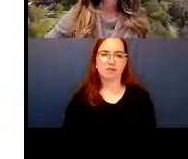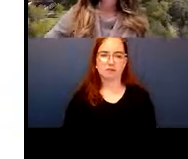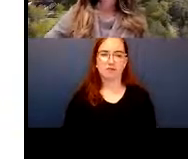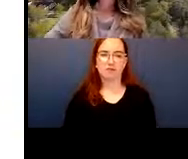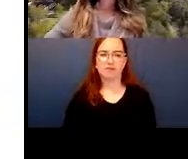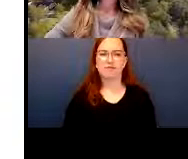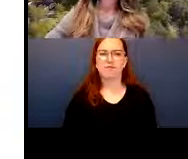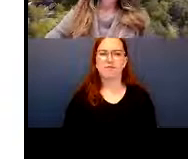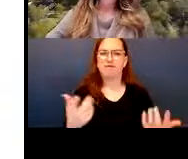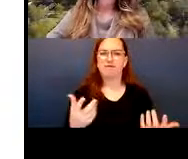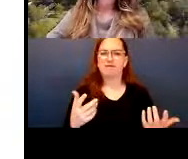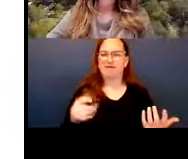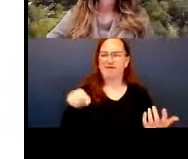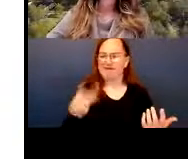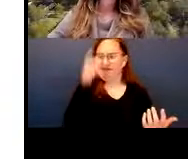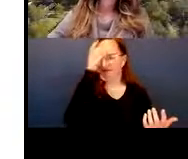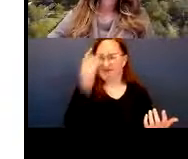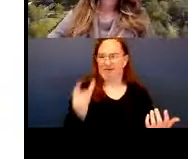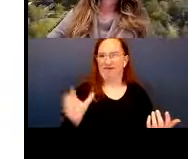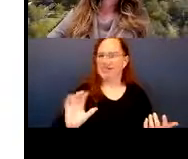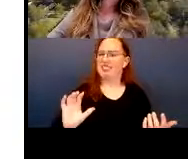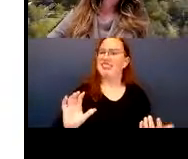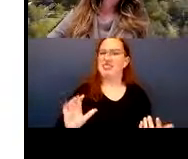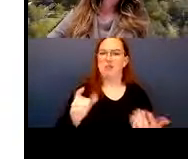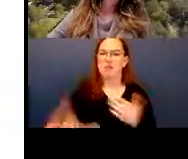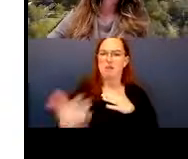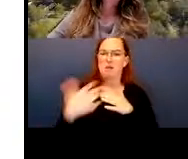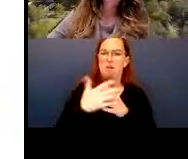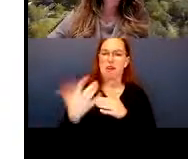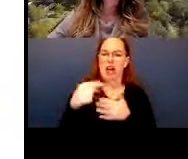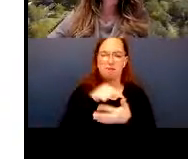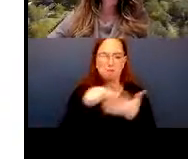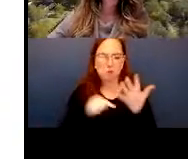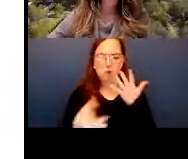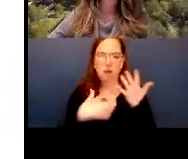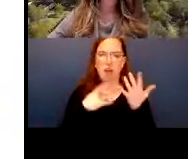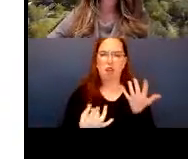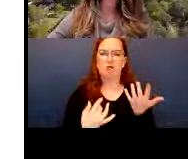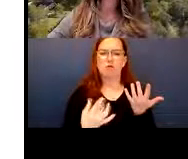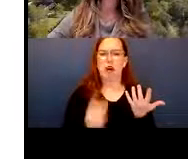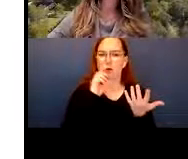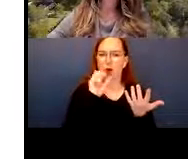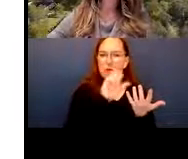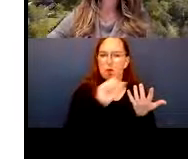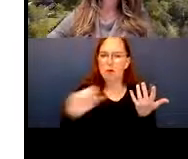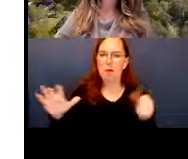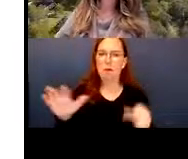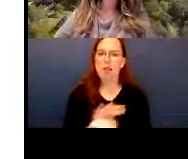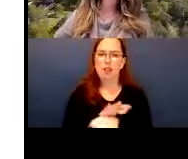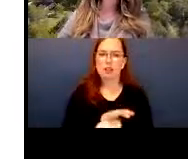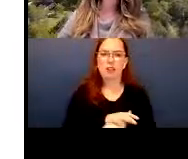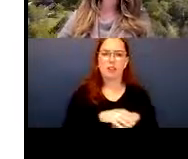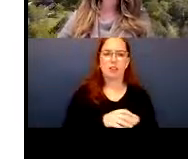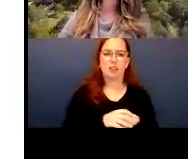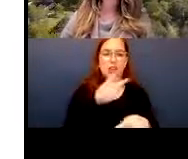So what are the top 5 elements that you like from this concept, regenerate? I'll read these off. So we have the